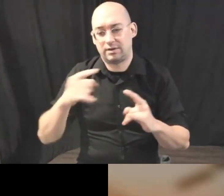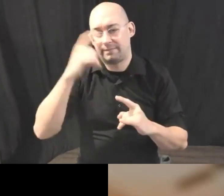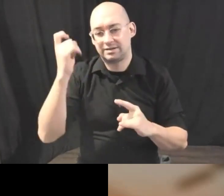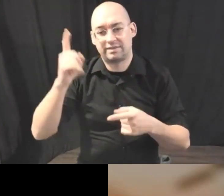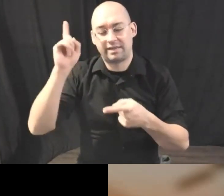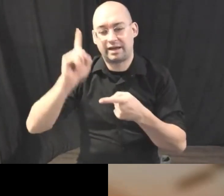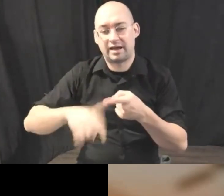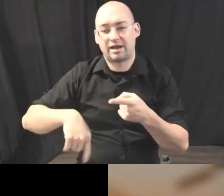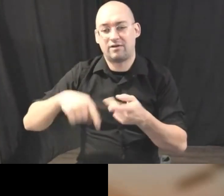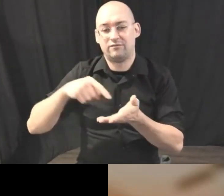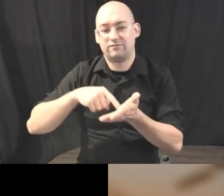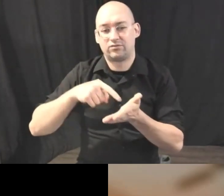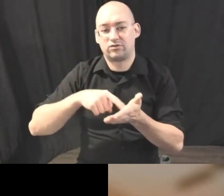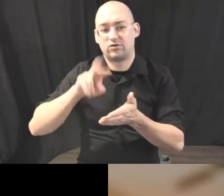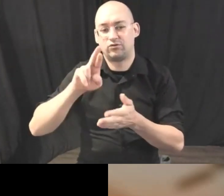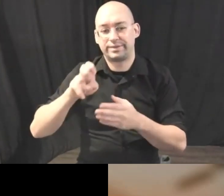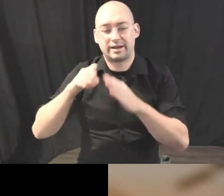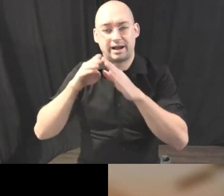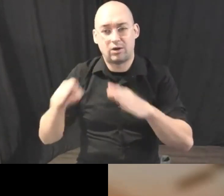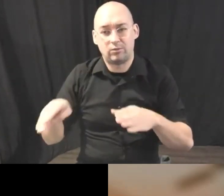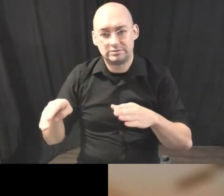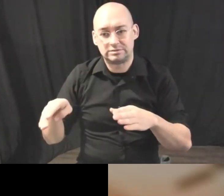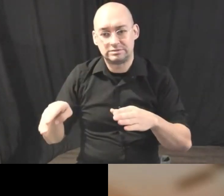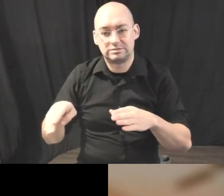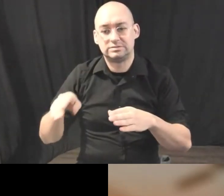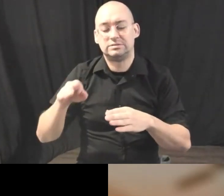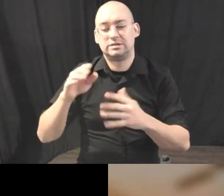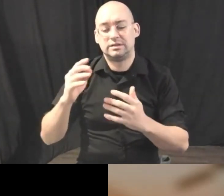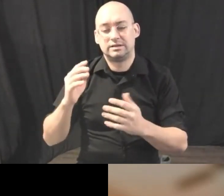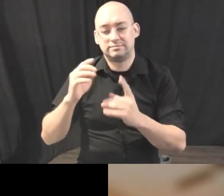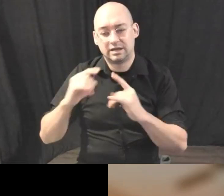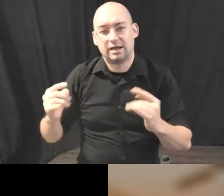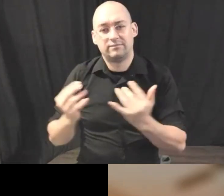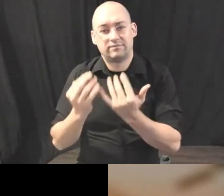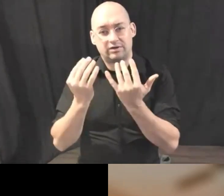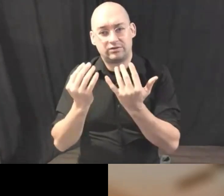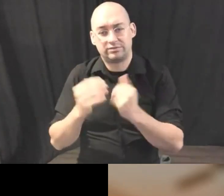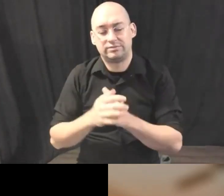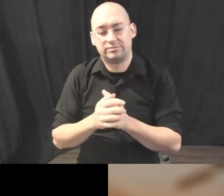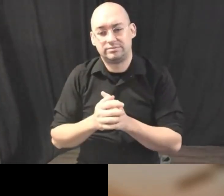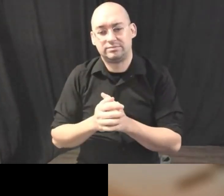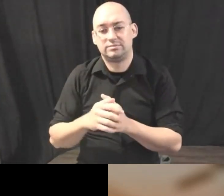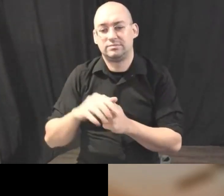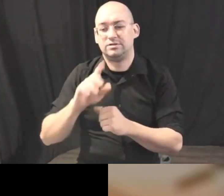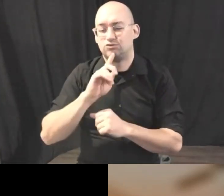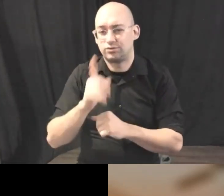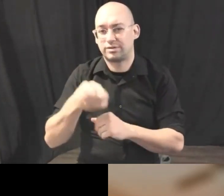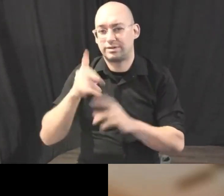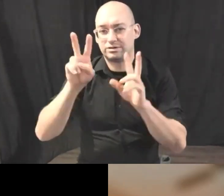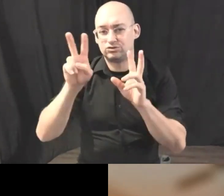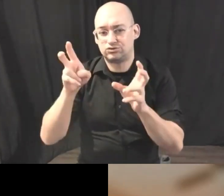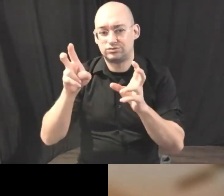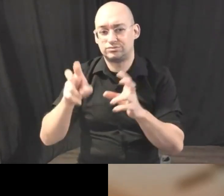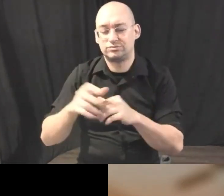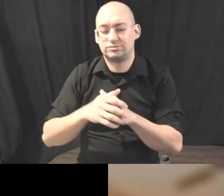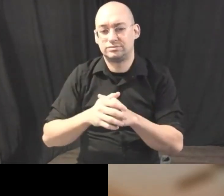not afford to rehouse post-Camp Fire. This is a real issue. This is